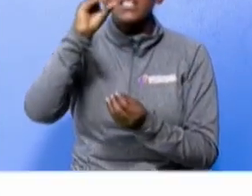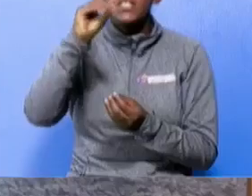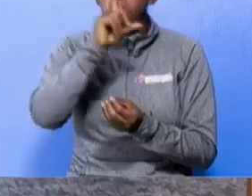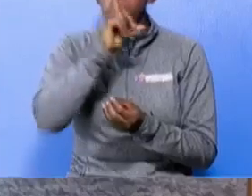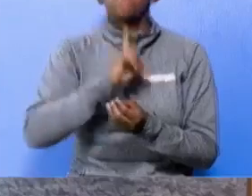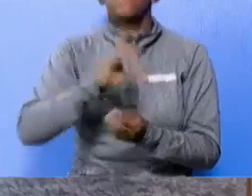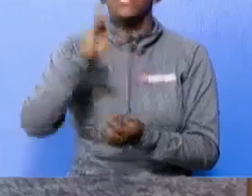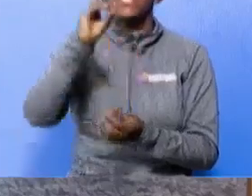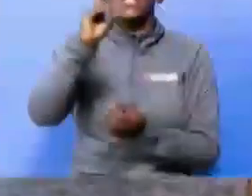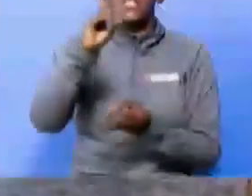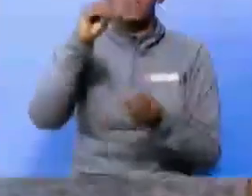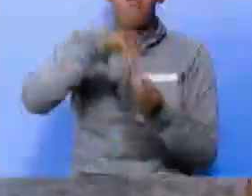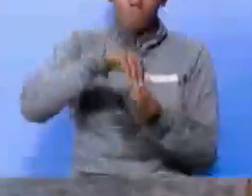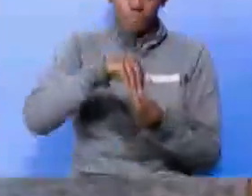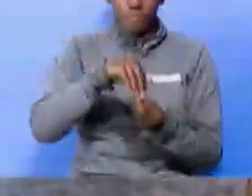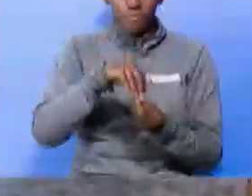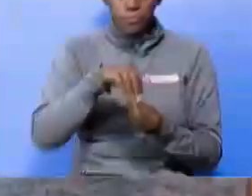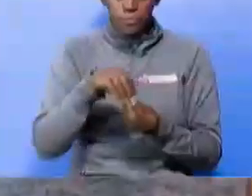verb.